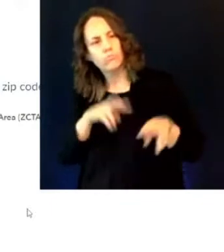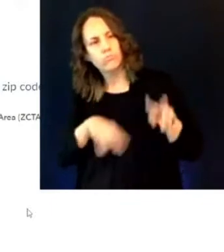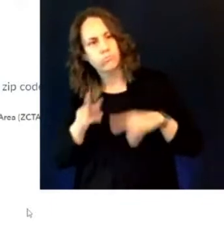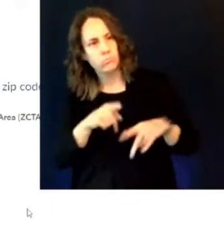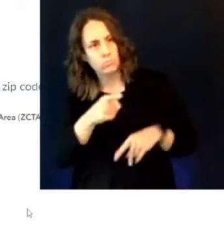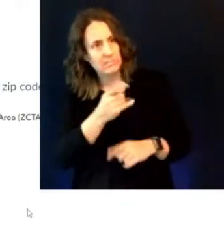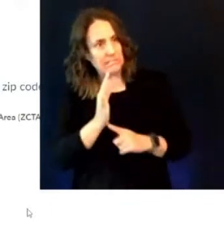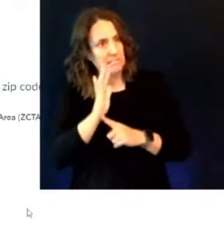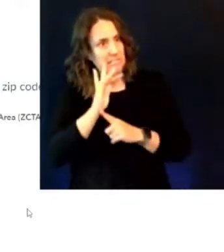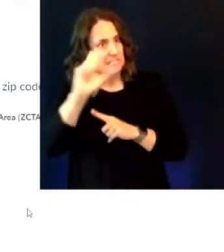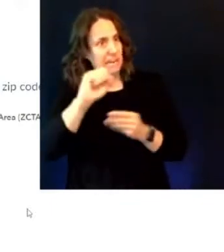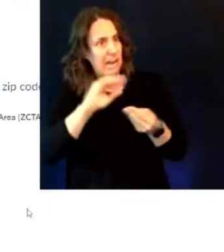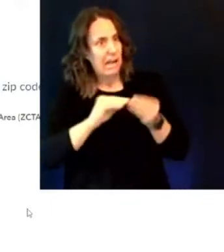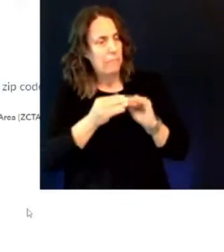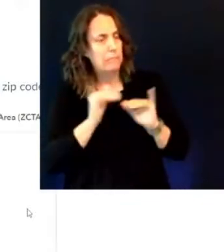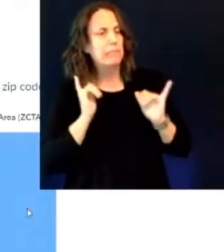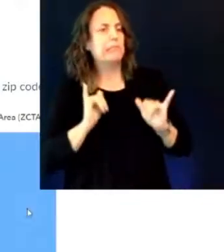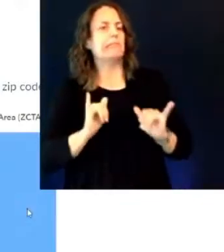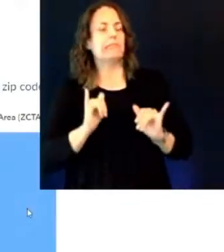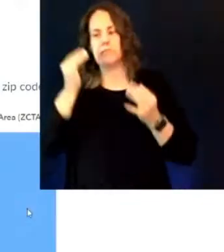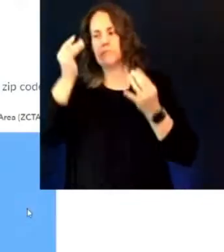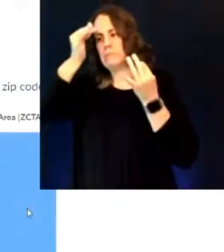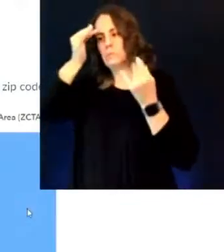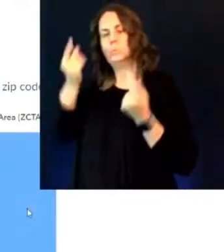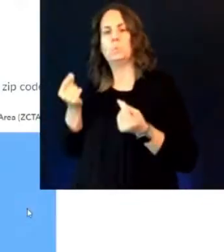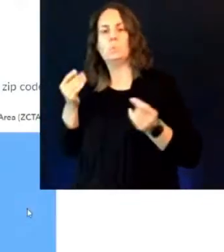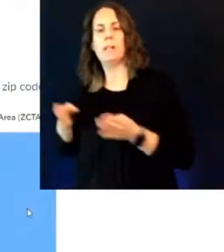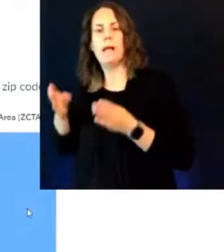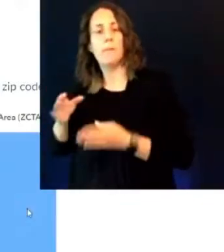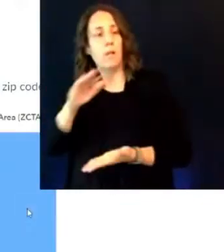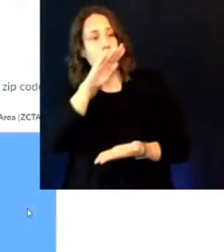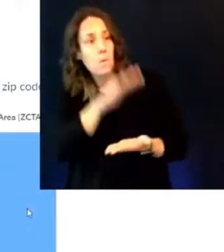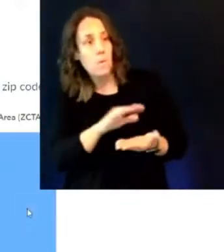give this just a second to get loaded as well.